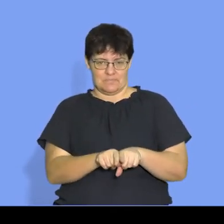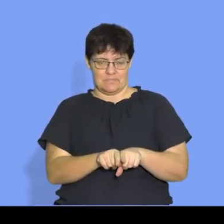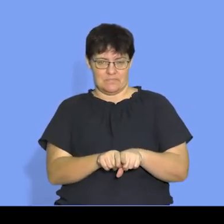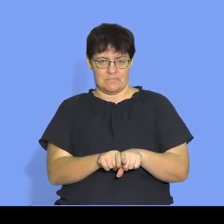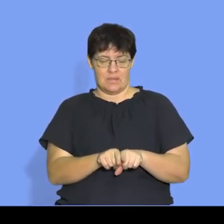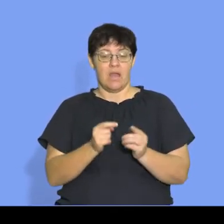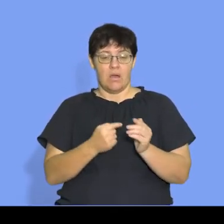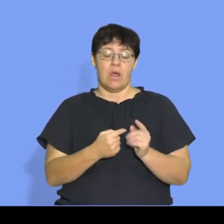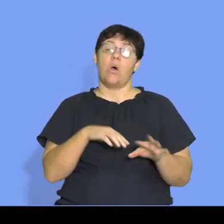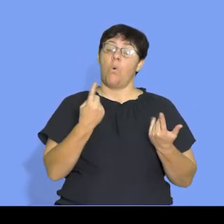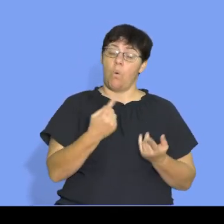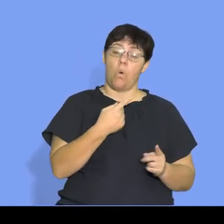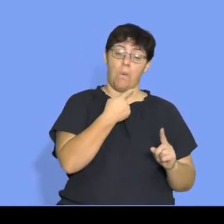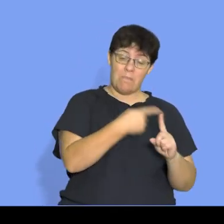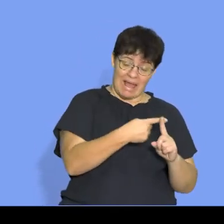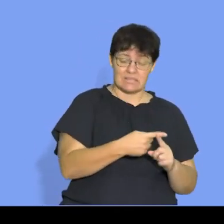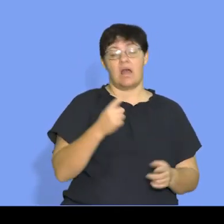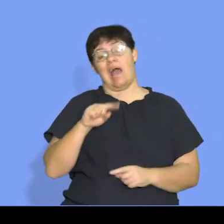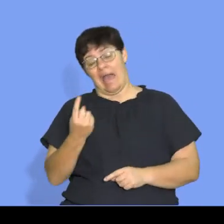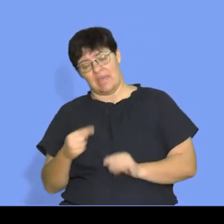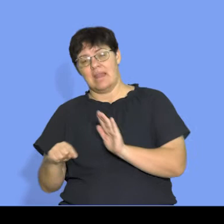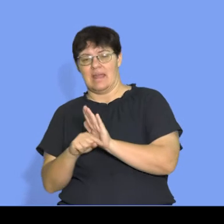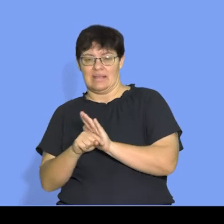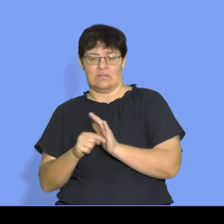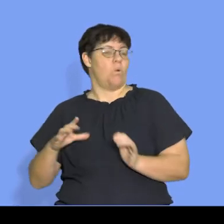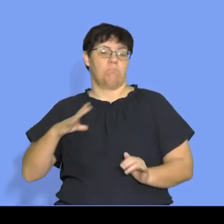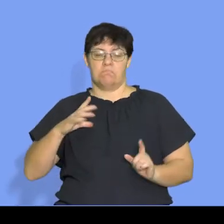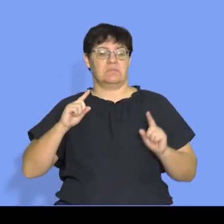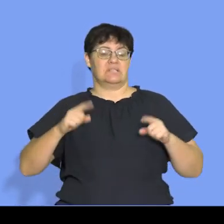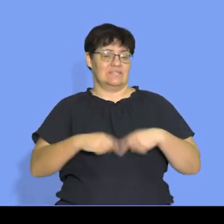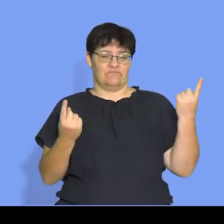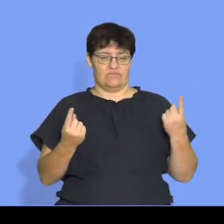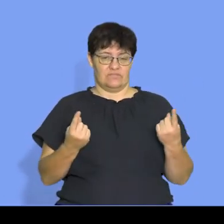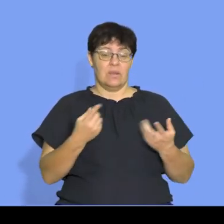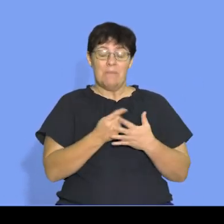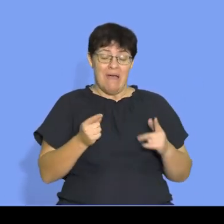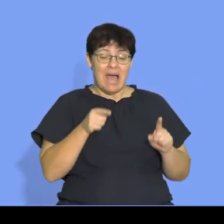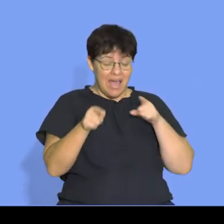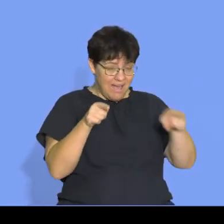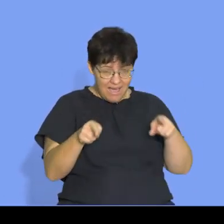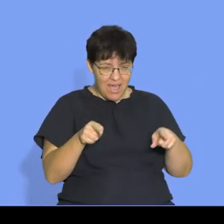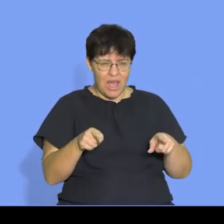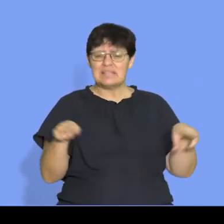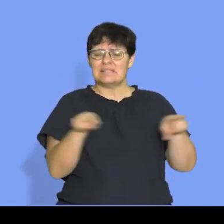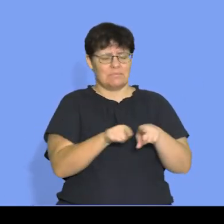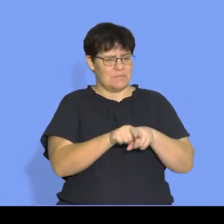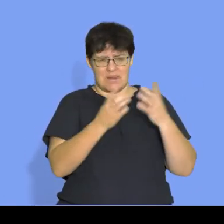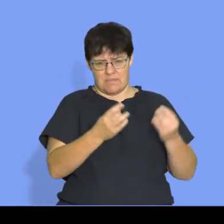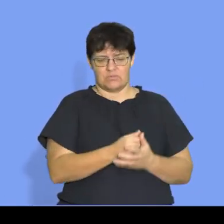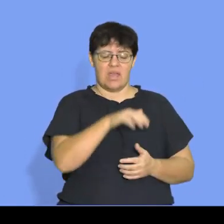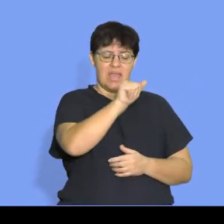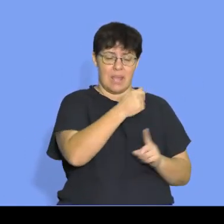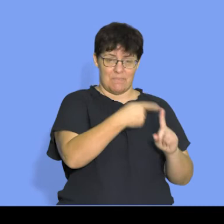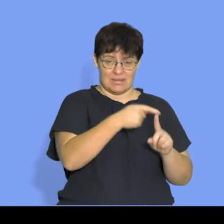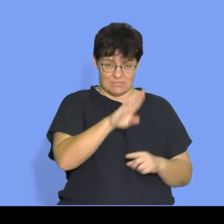signs. One will always be a plus and one will be a minus, but the factors must always be the same. So it will be a plus b,